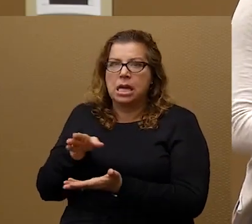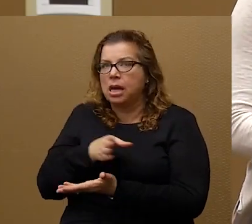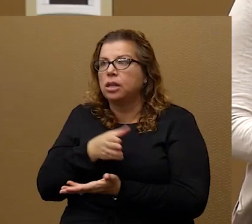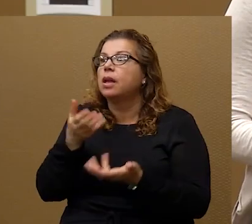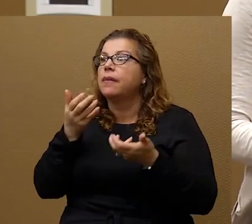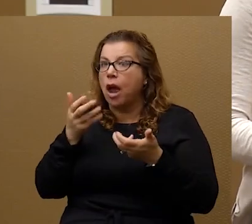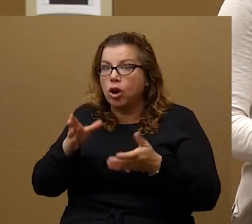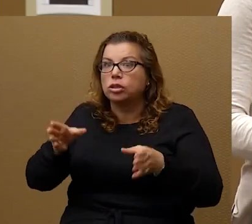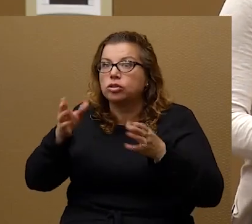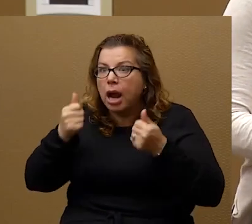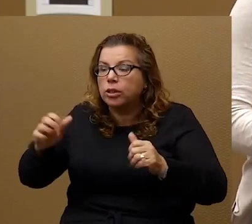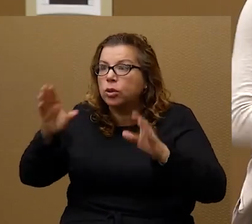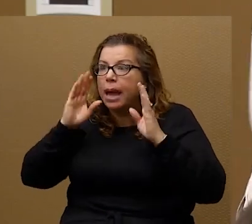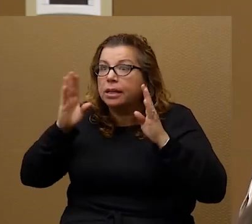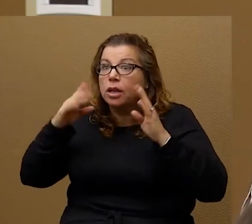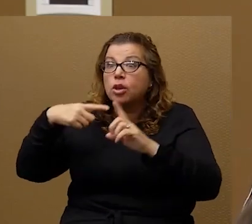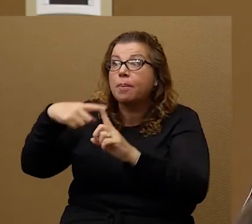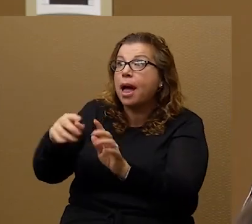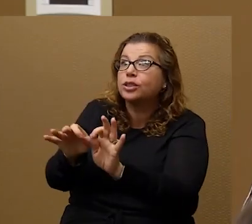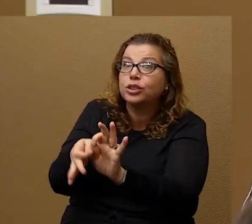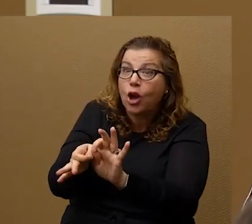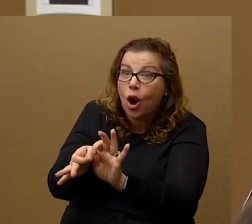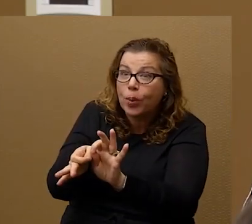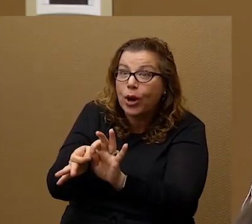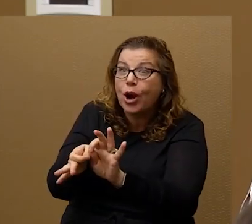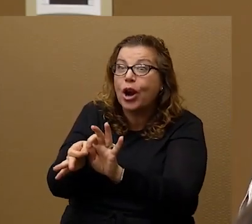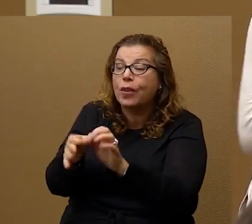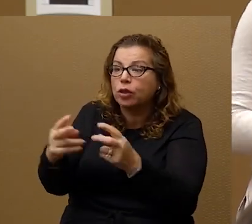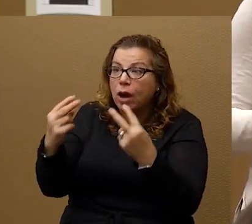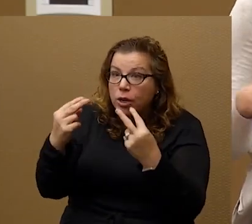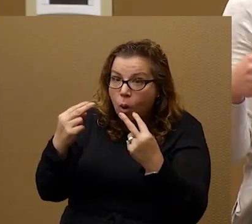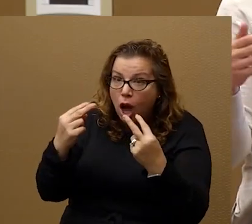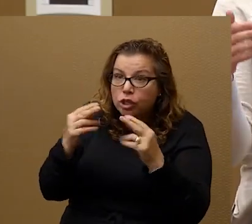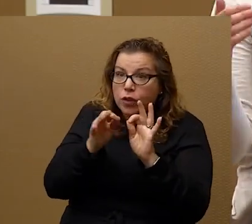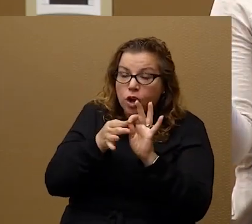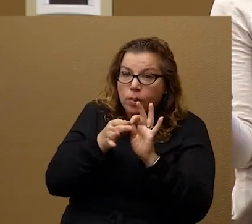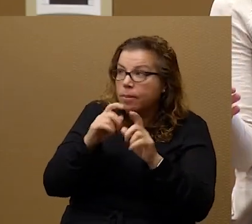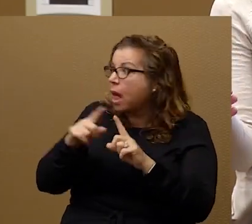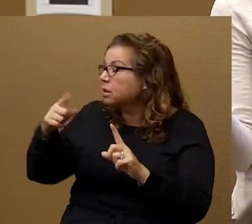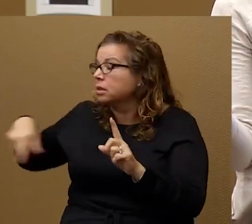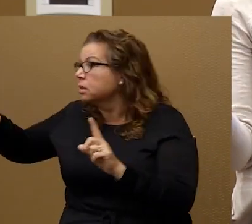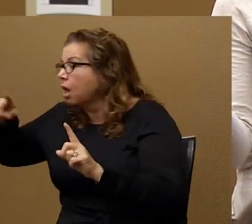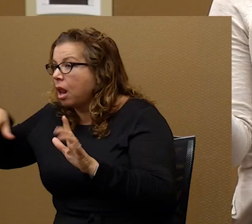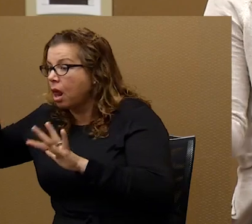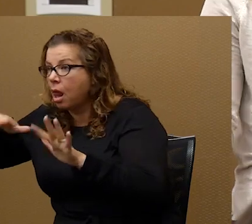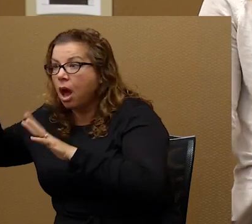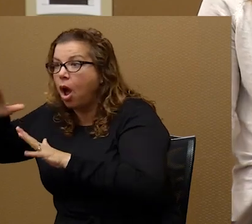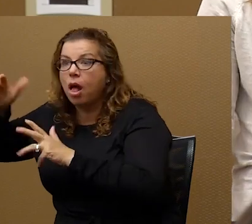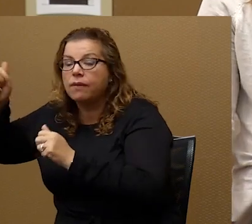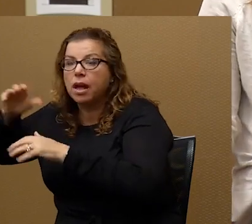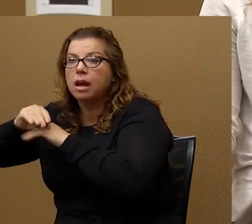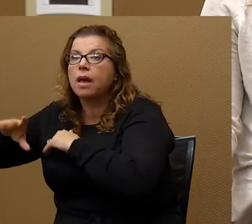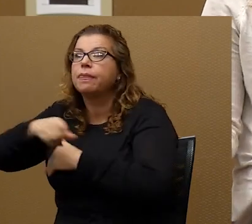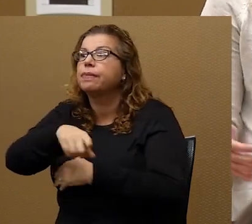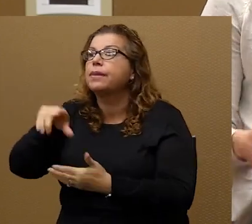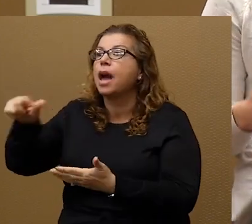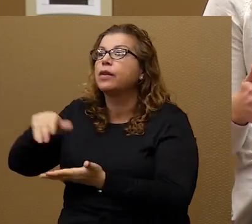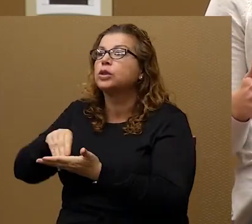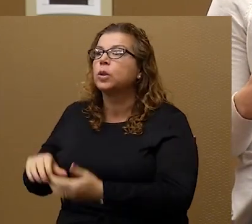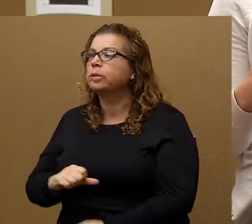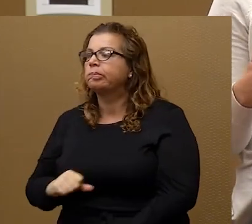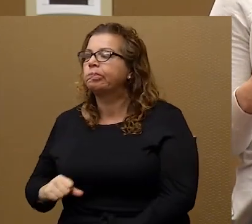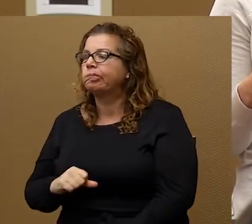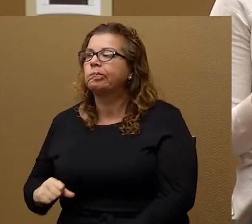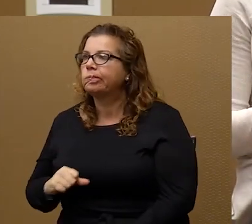attention, they might have an interpreter that they're trying to pay attention to, and then the student next to them might be distracting them.